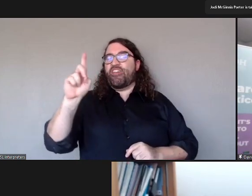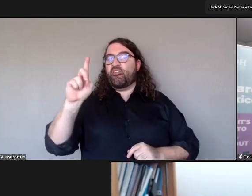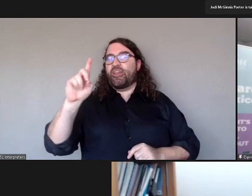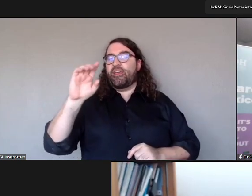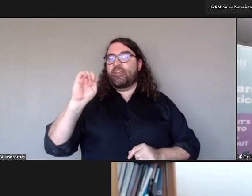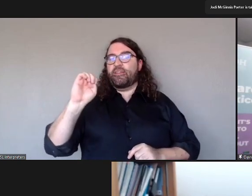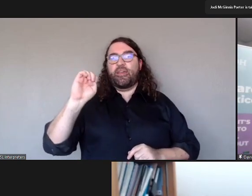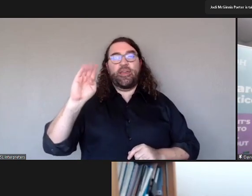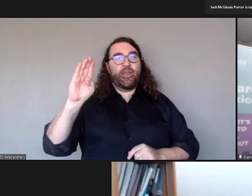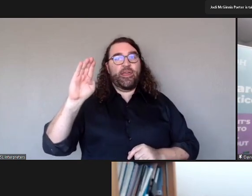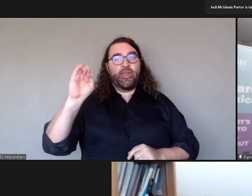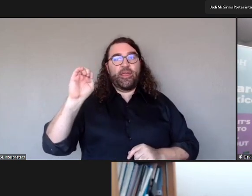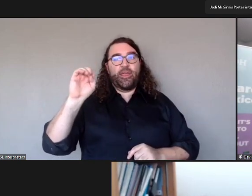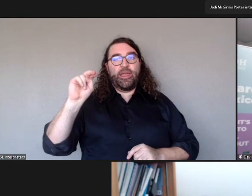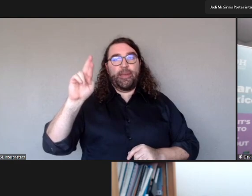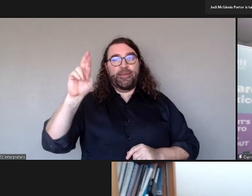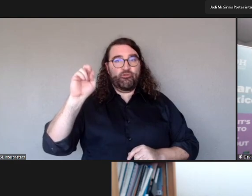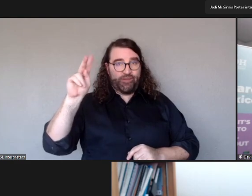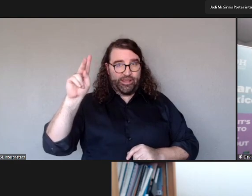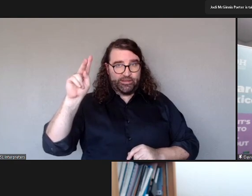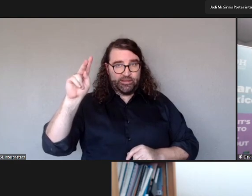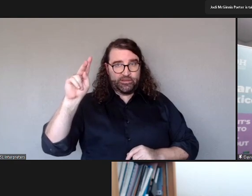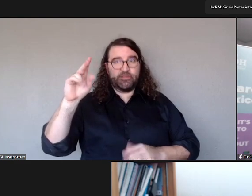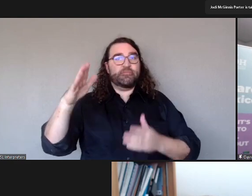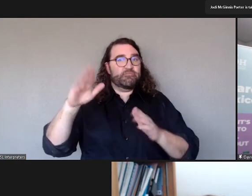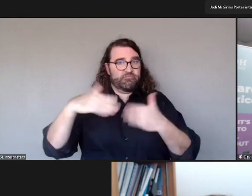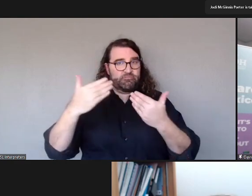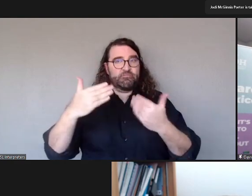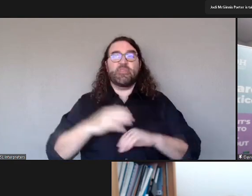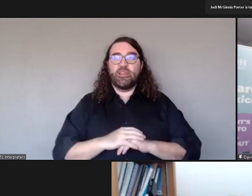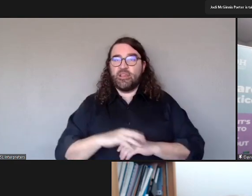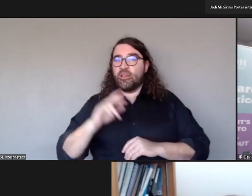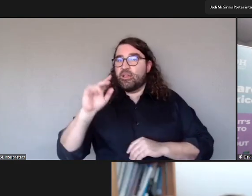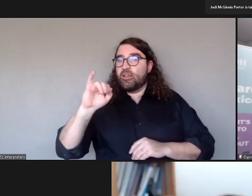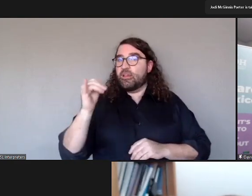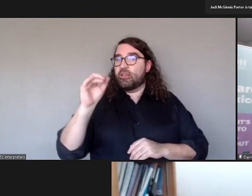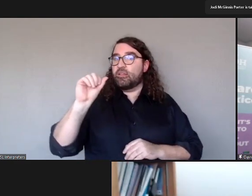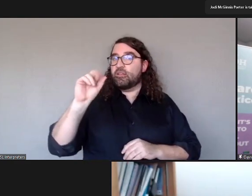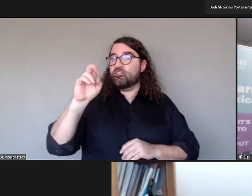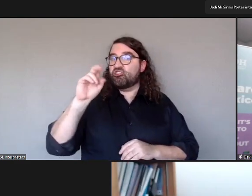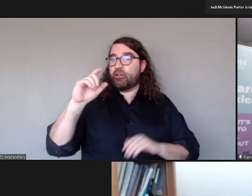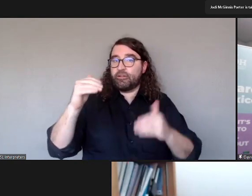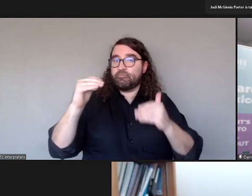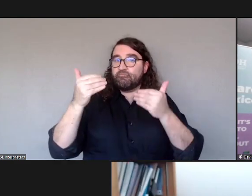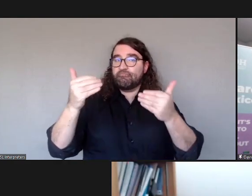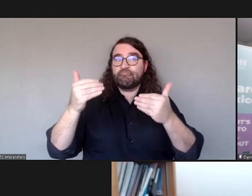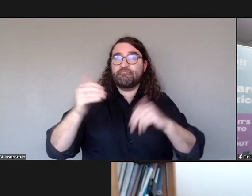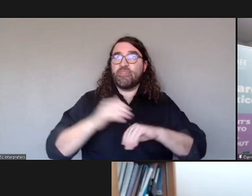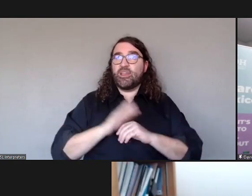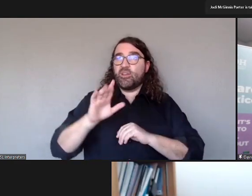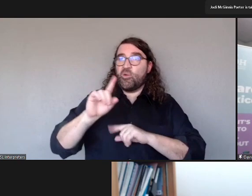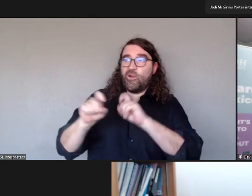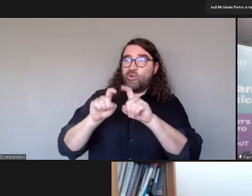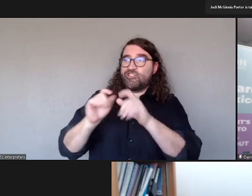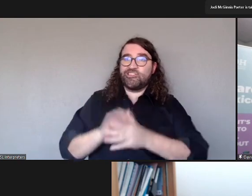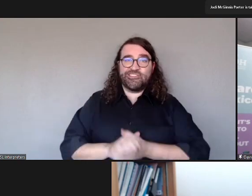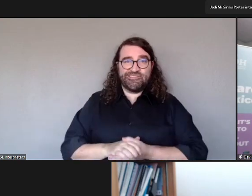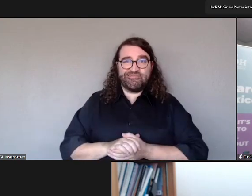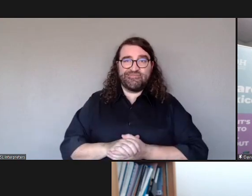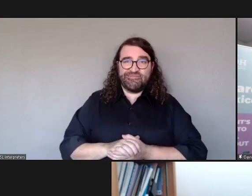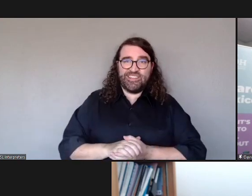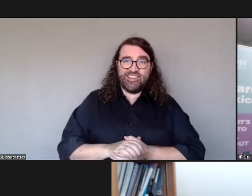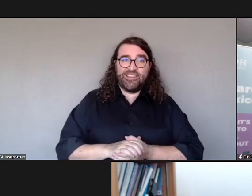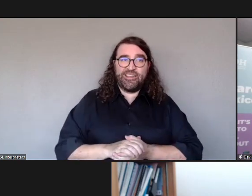him, we'll go to Ryan Botel with the Albuquerque Journal. Jared, you should be unmuted and able to ask your